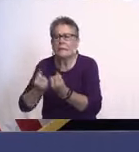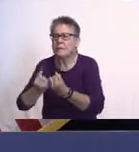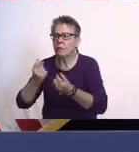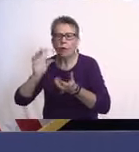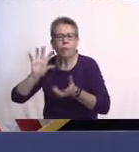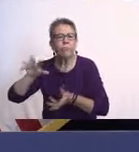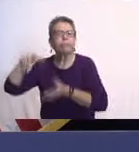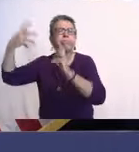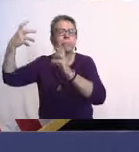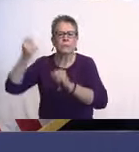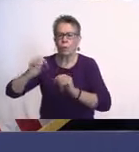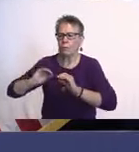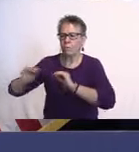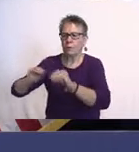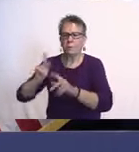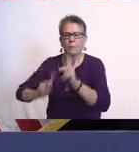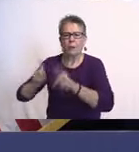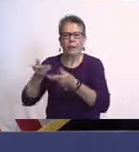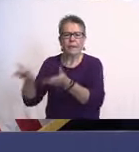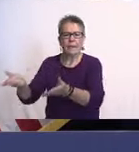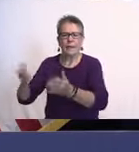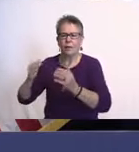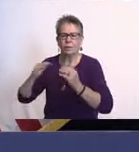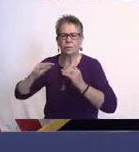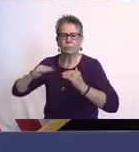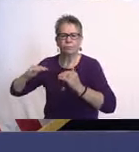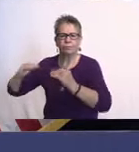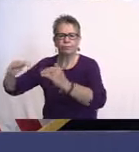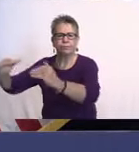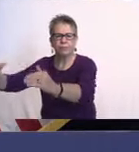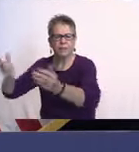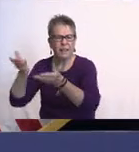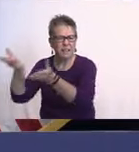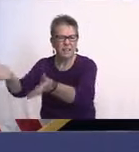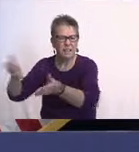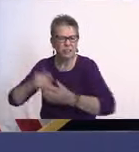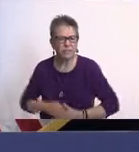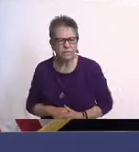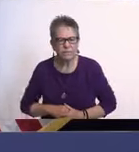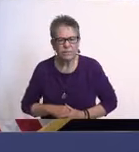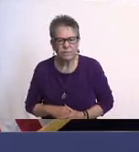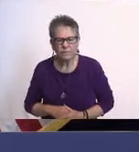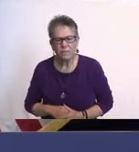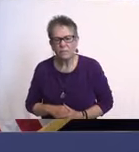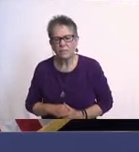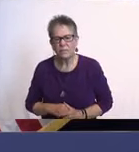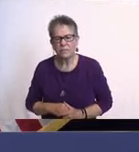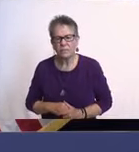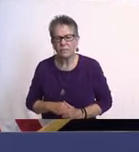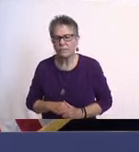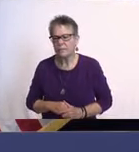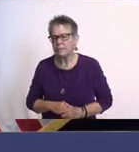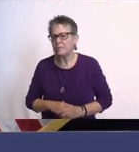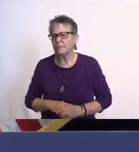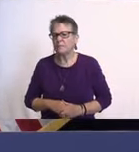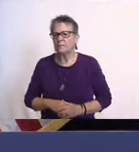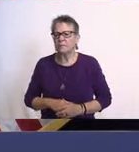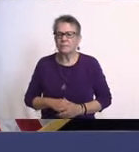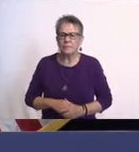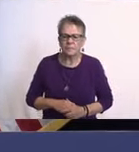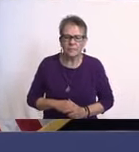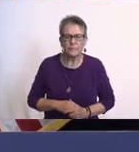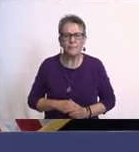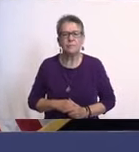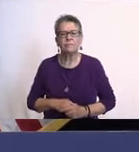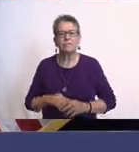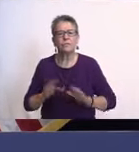we should at least, I'll throw this out, Pat, and you see if you agree or disagree. We're now a number of days